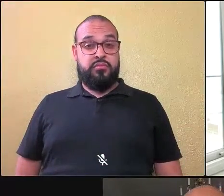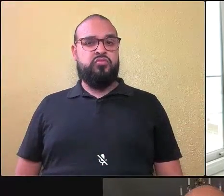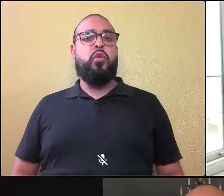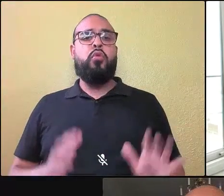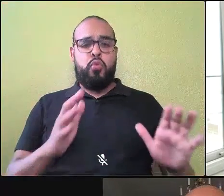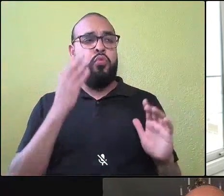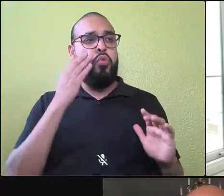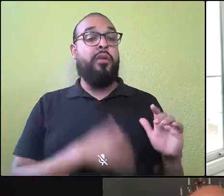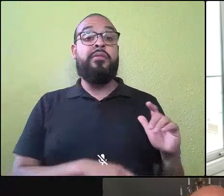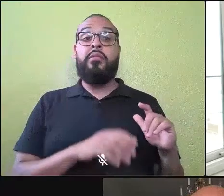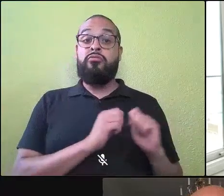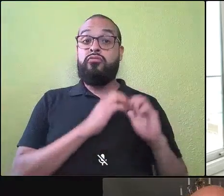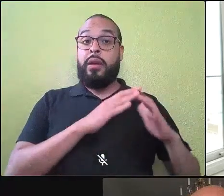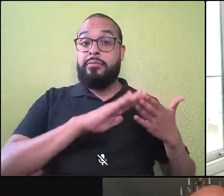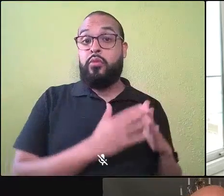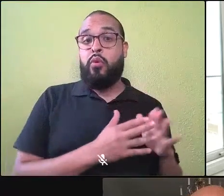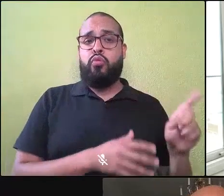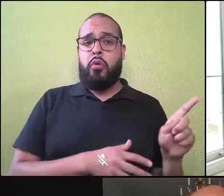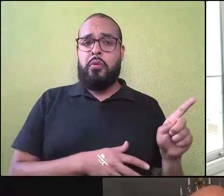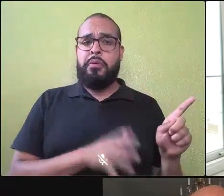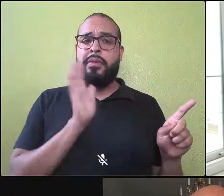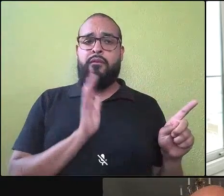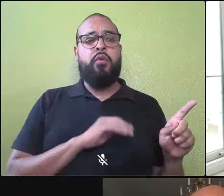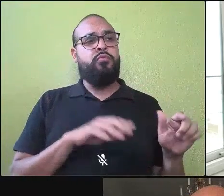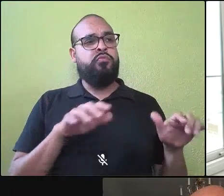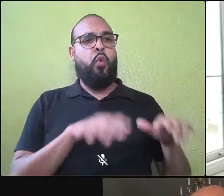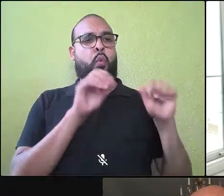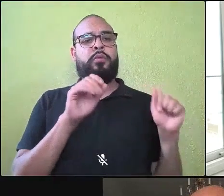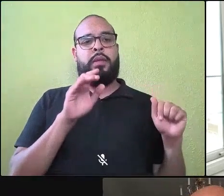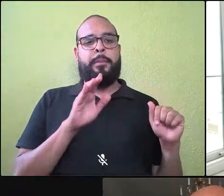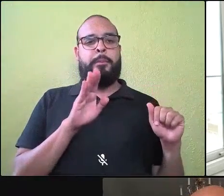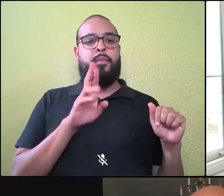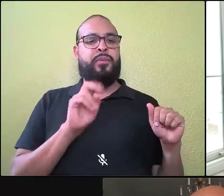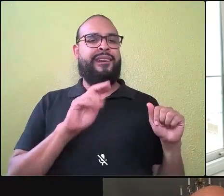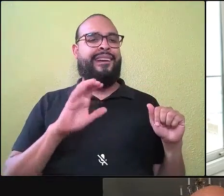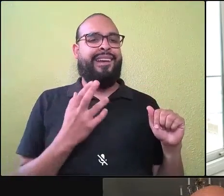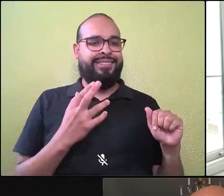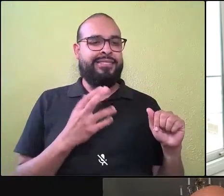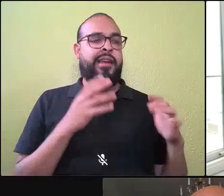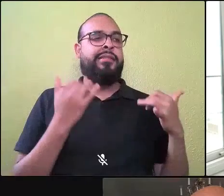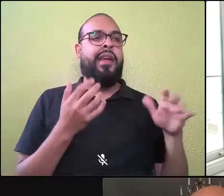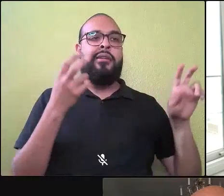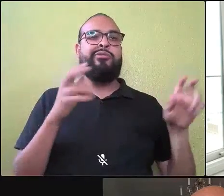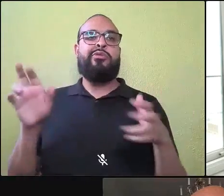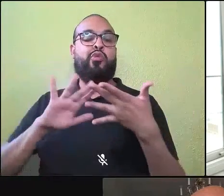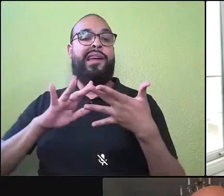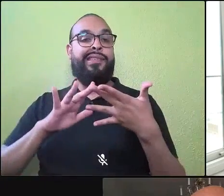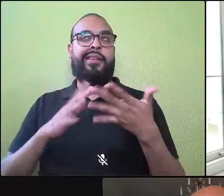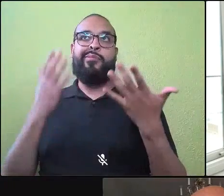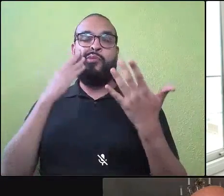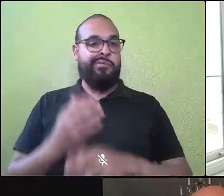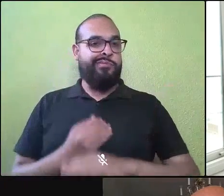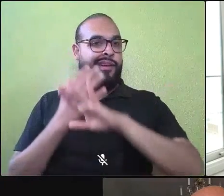brunch in person, you know, we'll do virtual sessions. Instead of just sort of thinking about a meetup at a restaurant